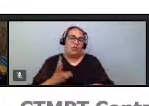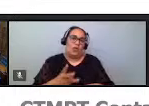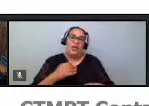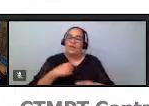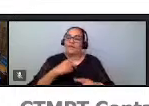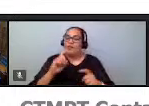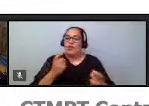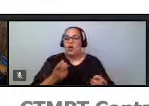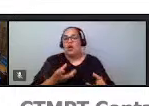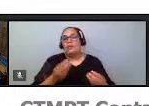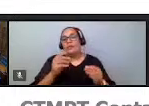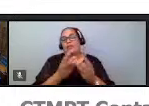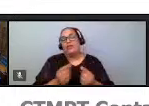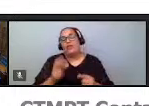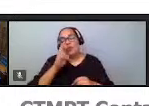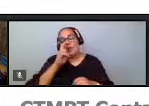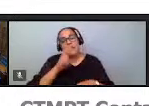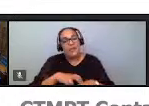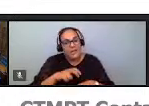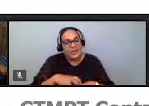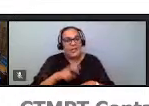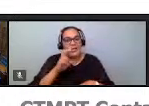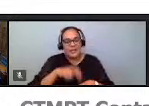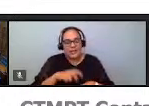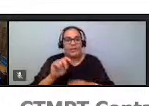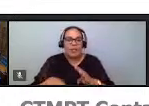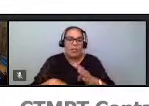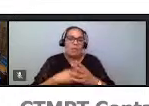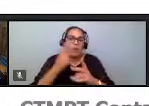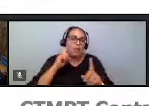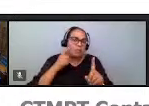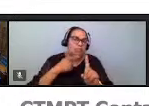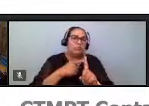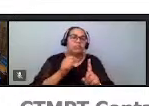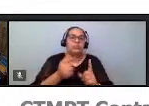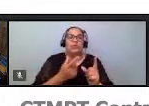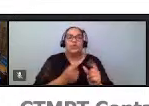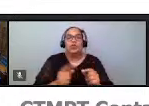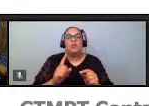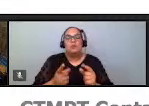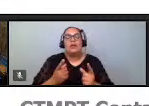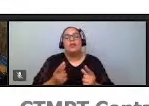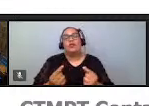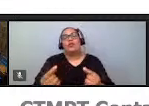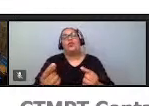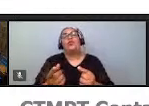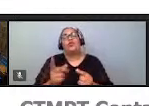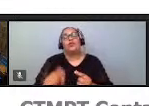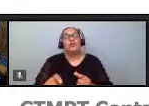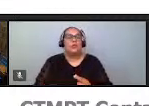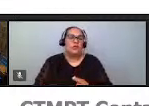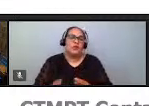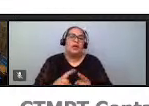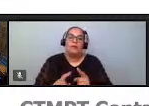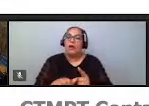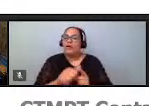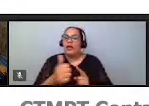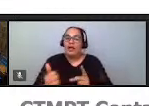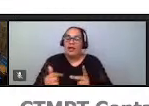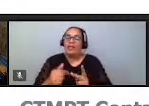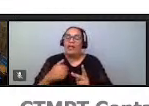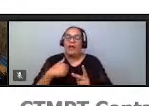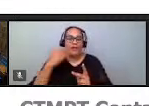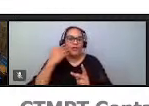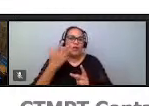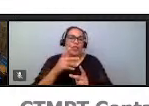if we cannot get this sorted out we need to get that multi-purpose terminal up and running as it should be alternatively I know